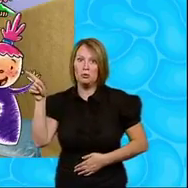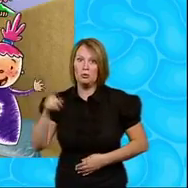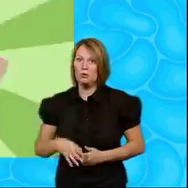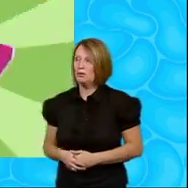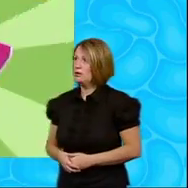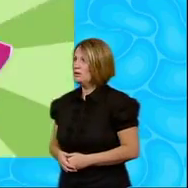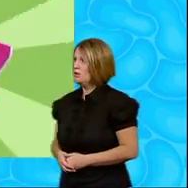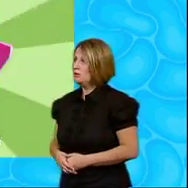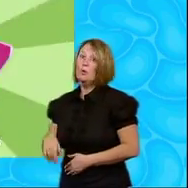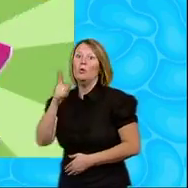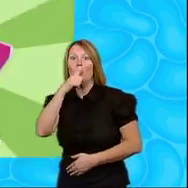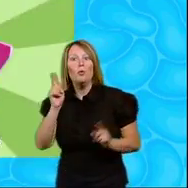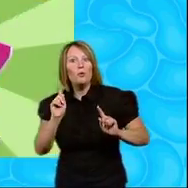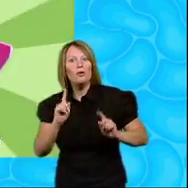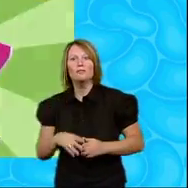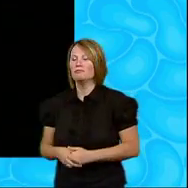Pinky Dinky Doo.